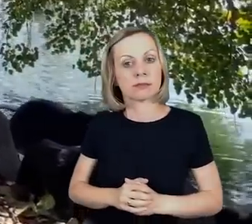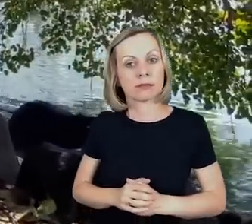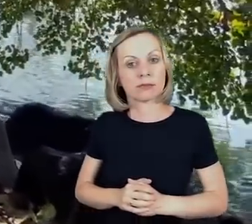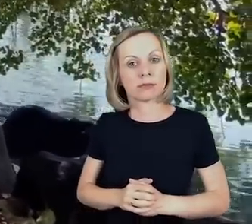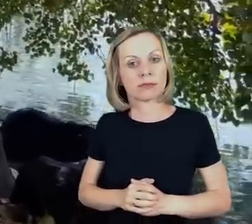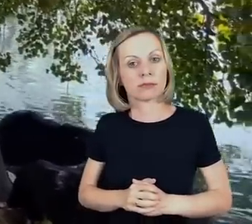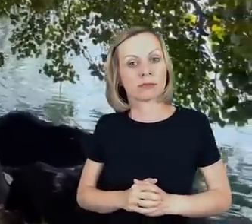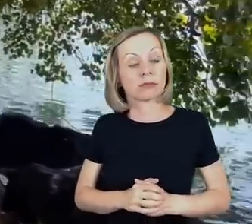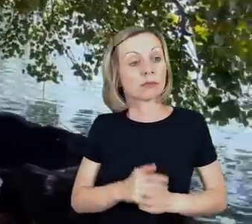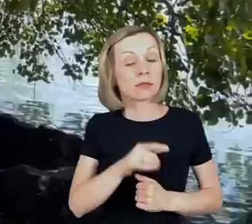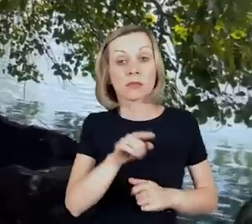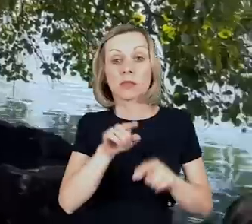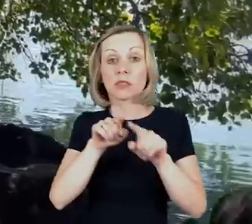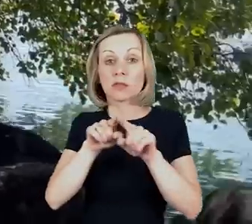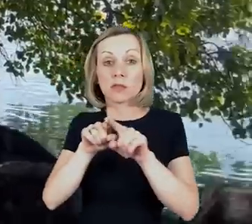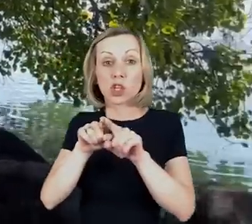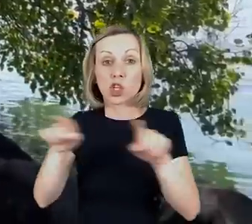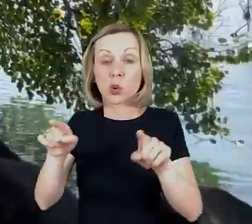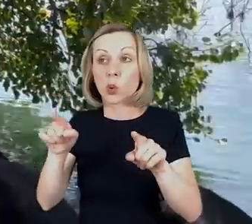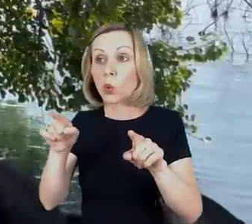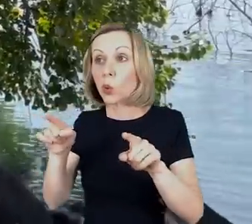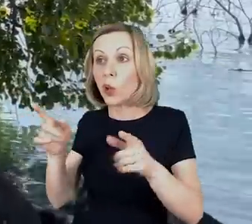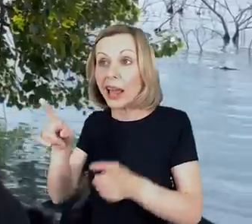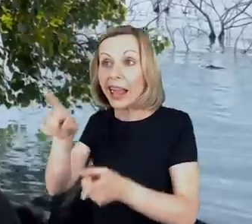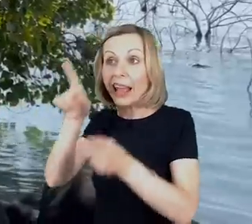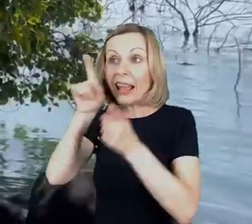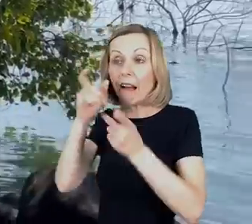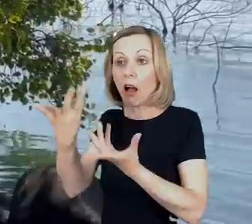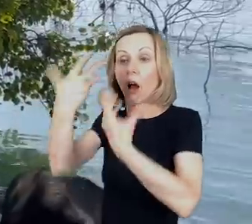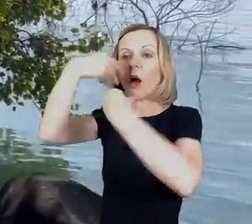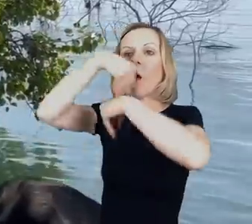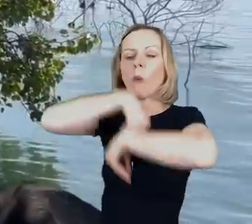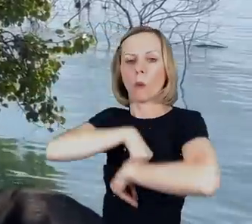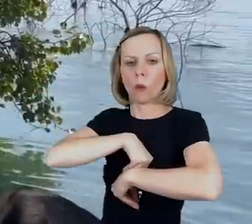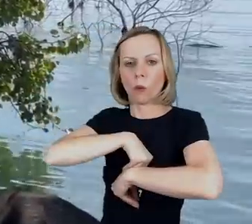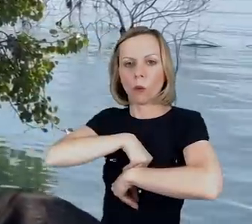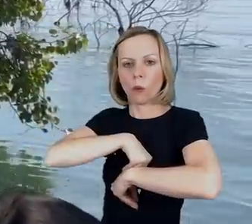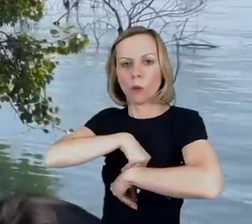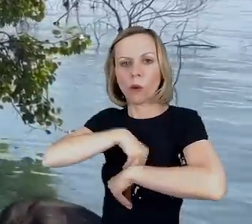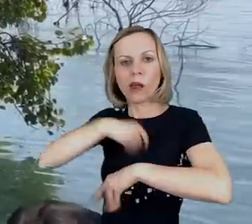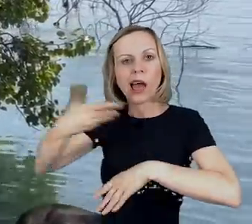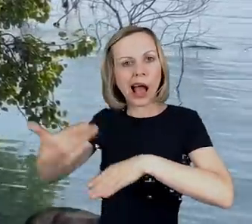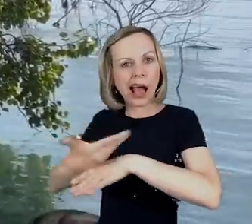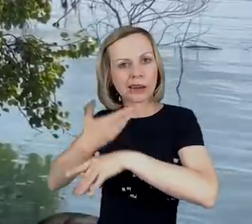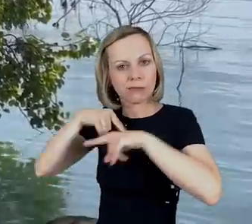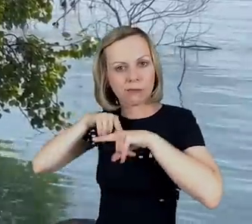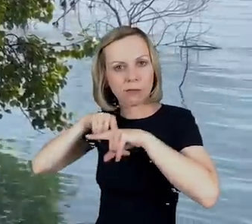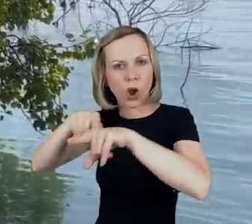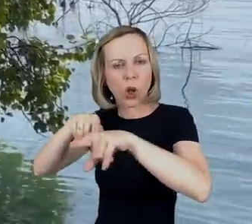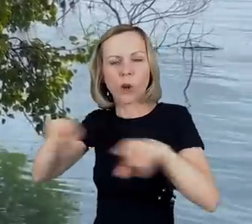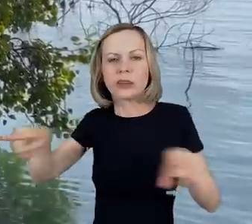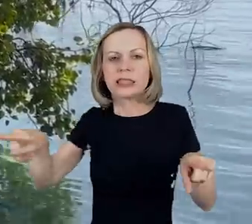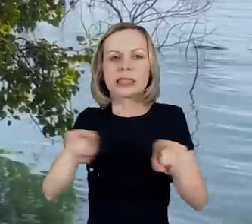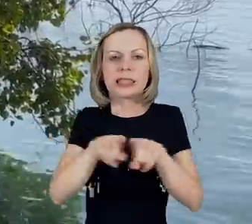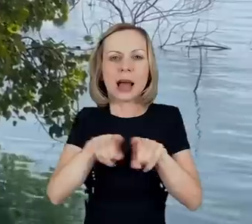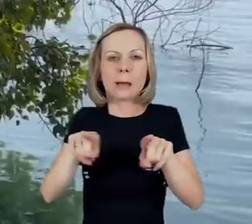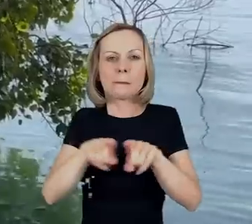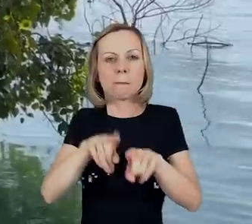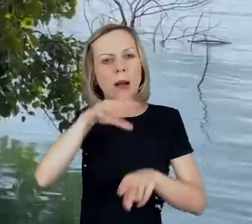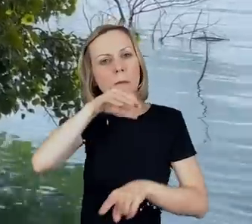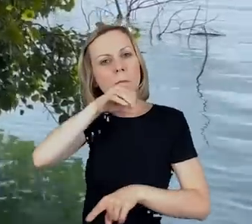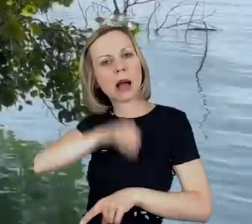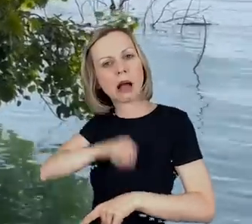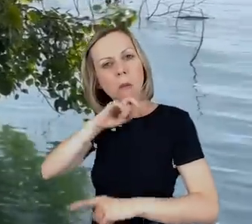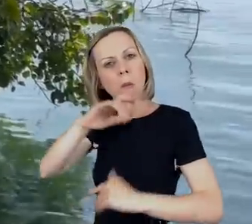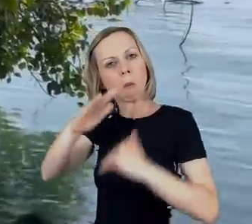Everyone who then hears these words of mine and acts on them will be like the man who built his